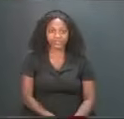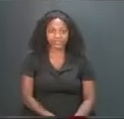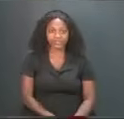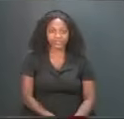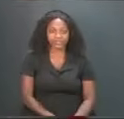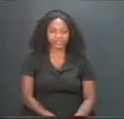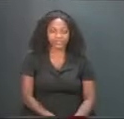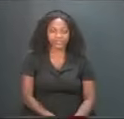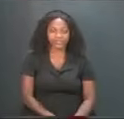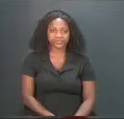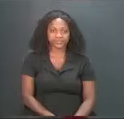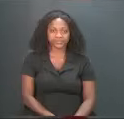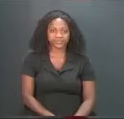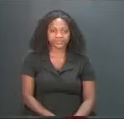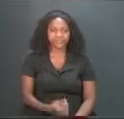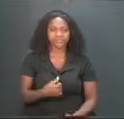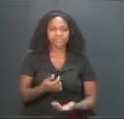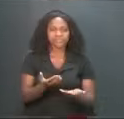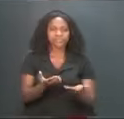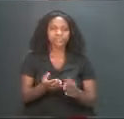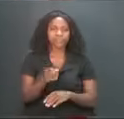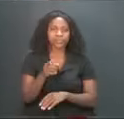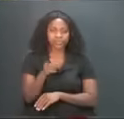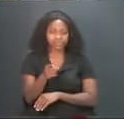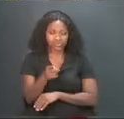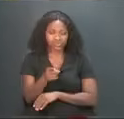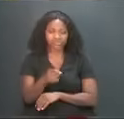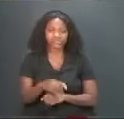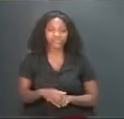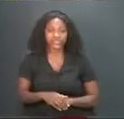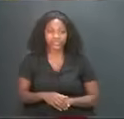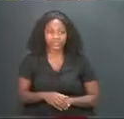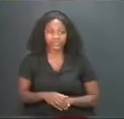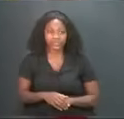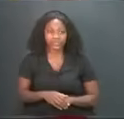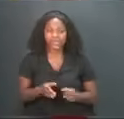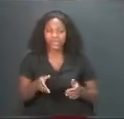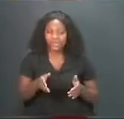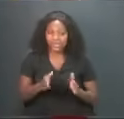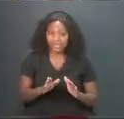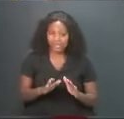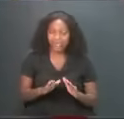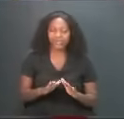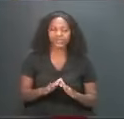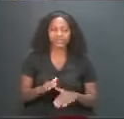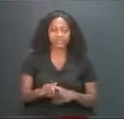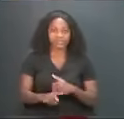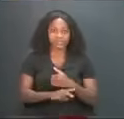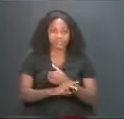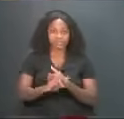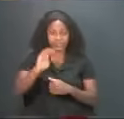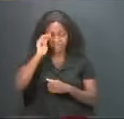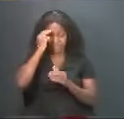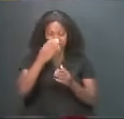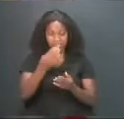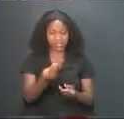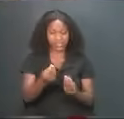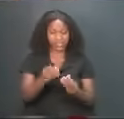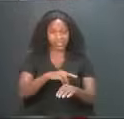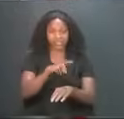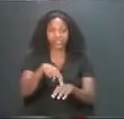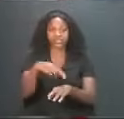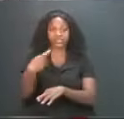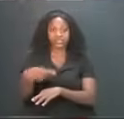Mr. Speaker, I crave your indulgence so that the Deputy Minister for Lands and Natural